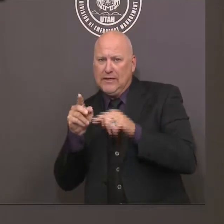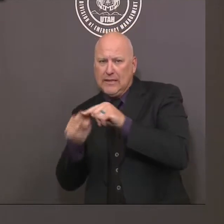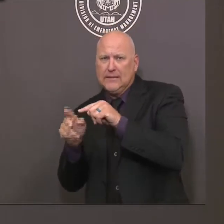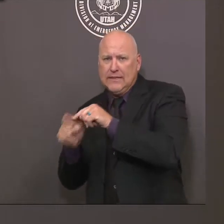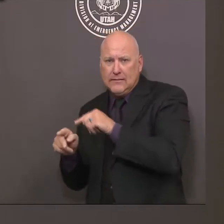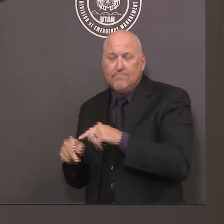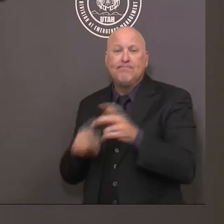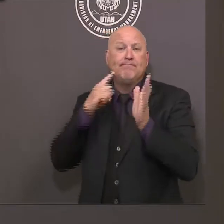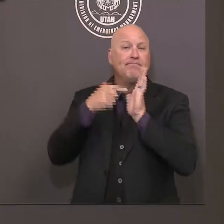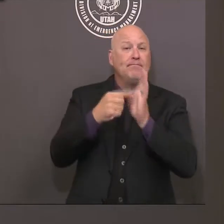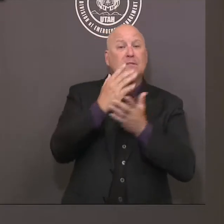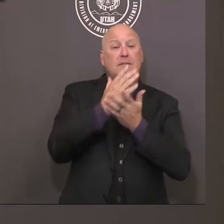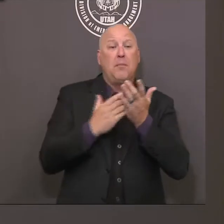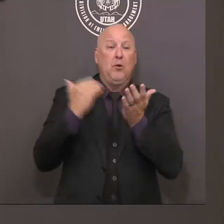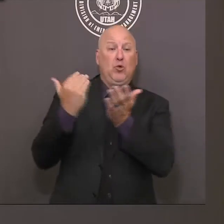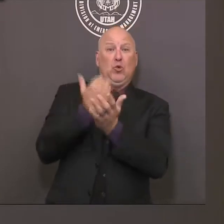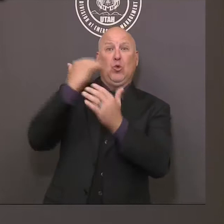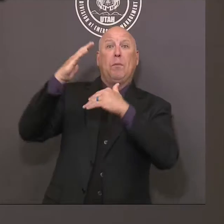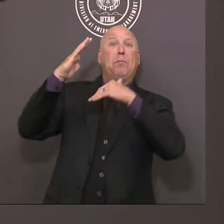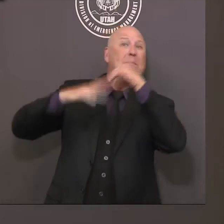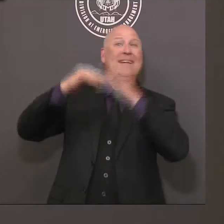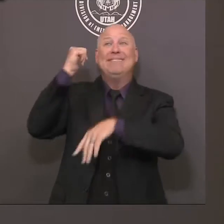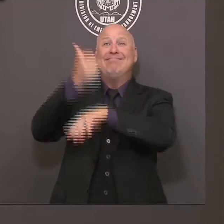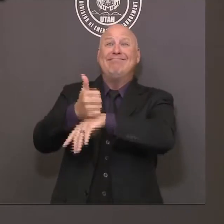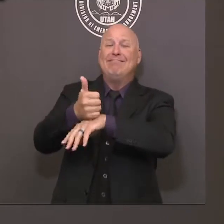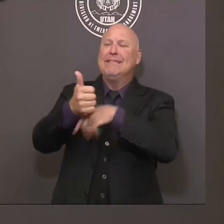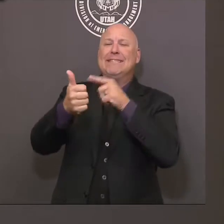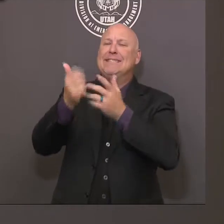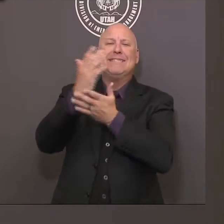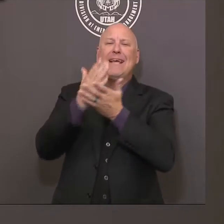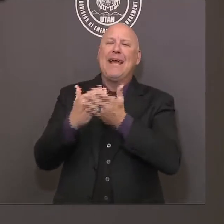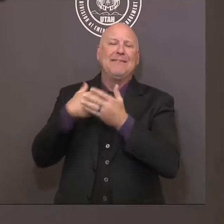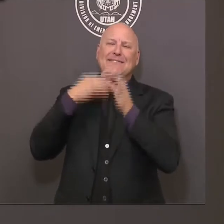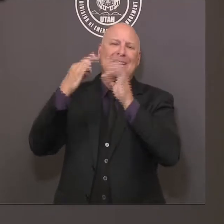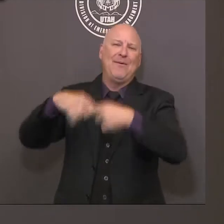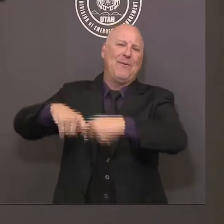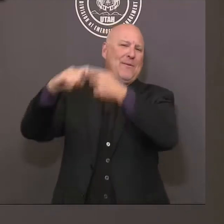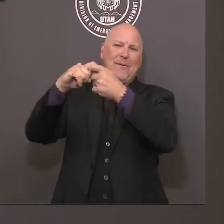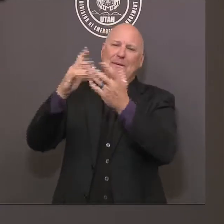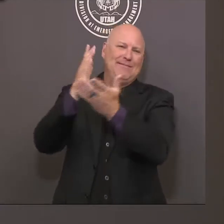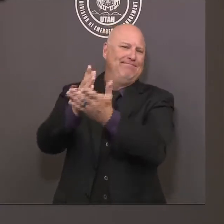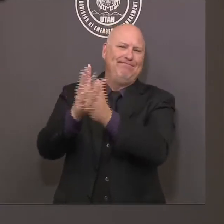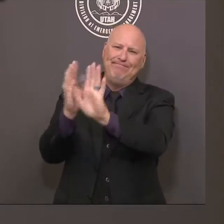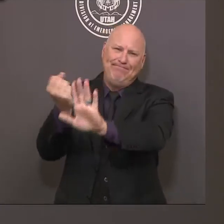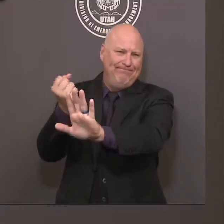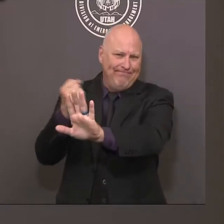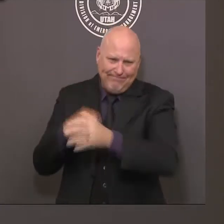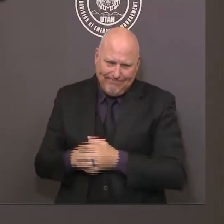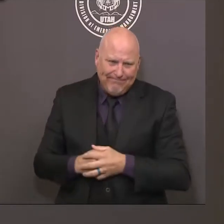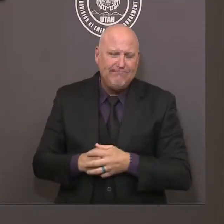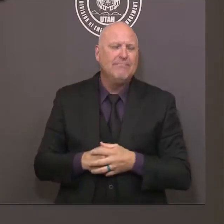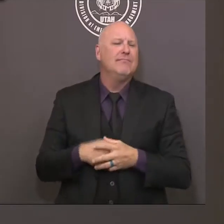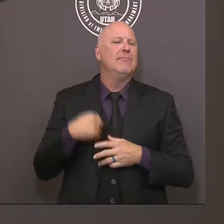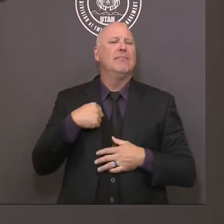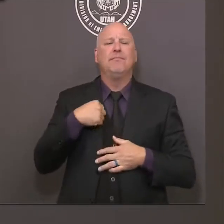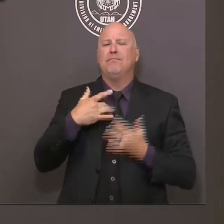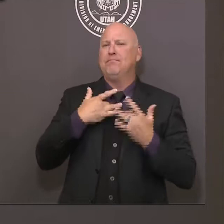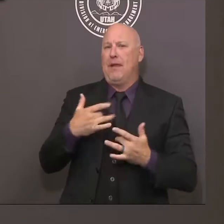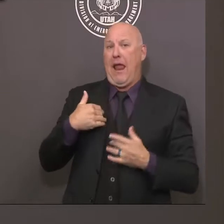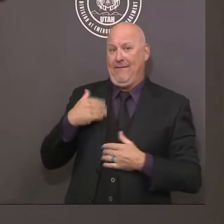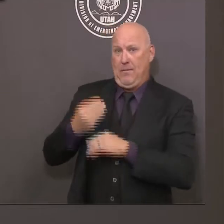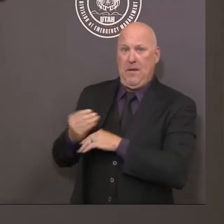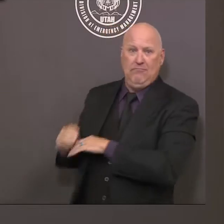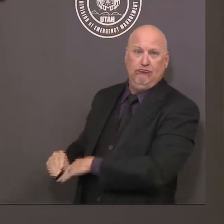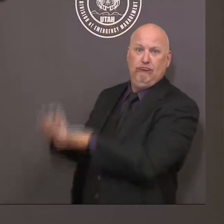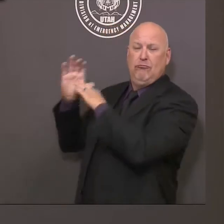We have what we call working rainy day fund. And that is that we haven't spent all our ongoing money on ongoing expenses. We've